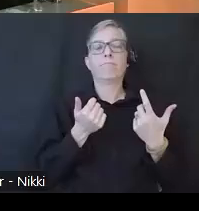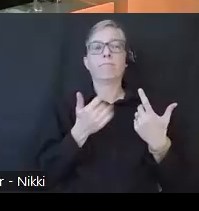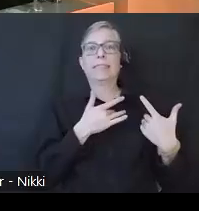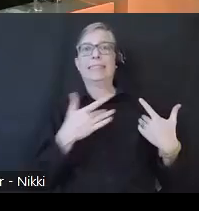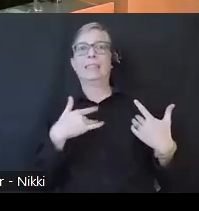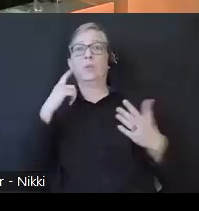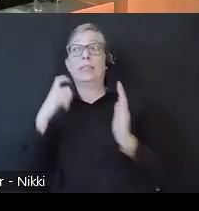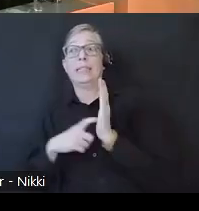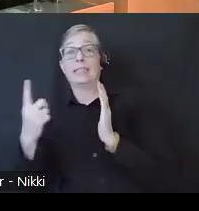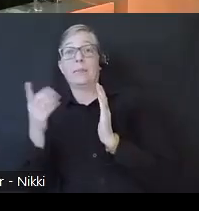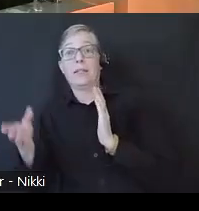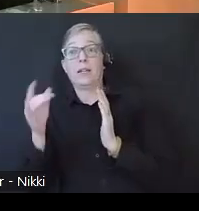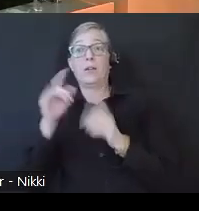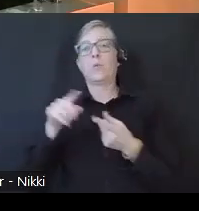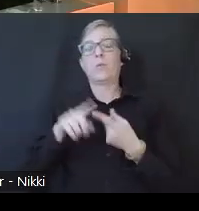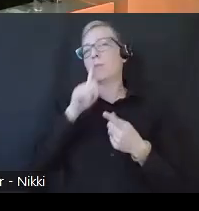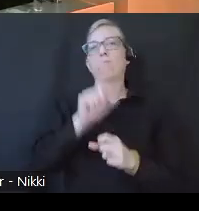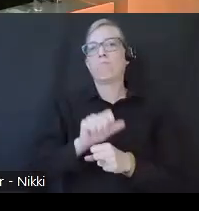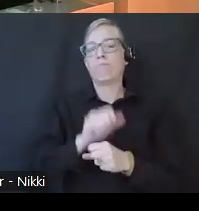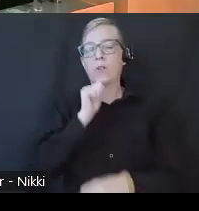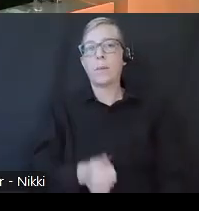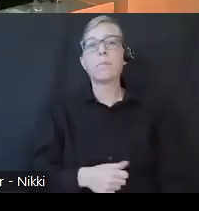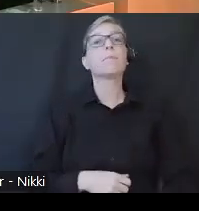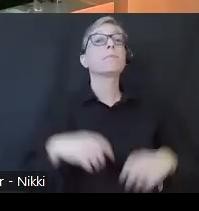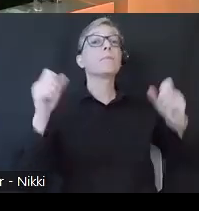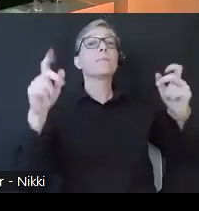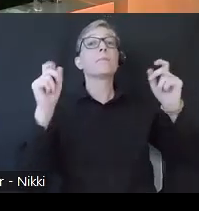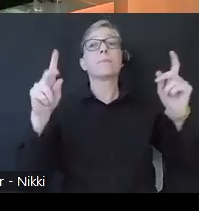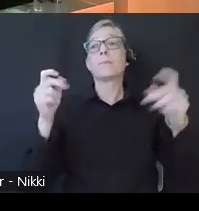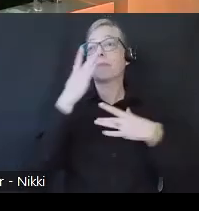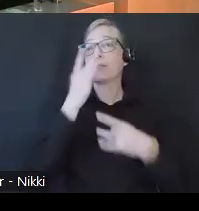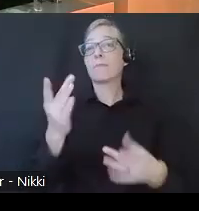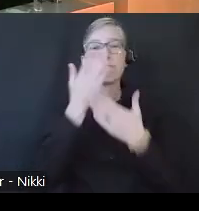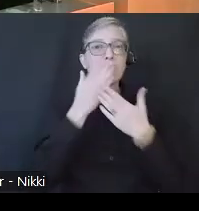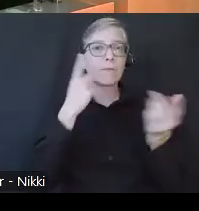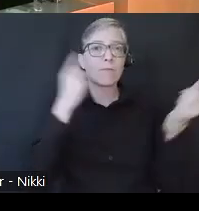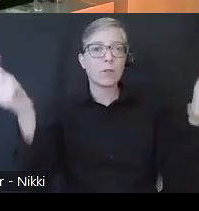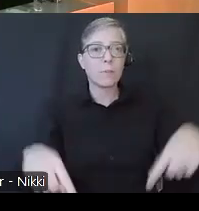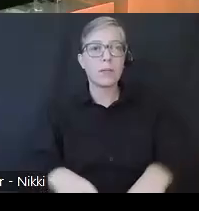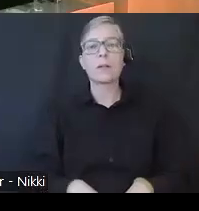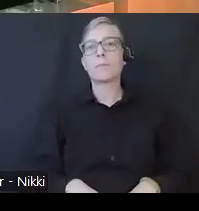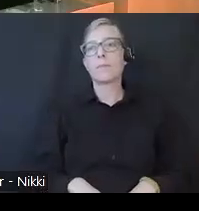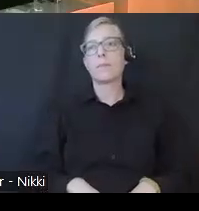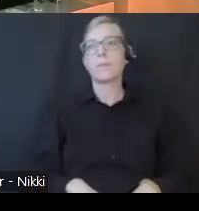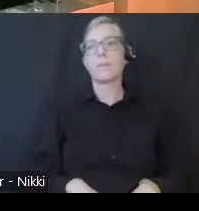not. All right, everybody. Well, this was really interesting. Thank you for coming, and